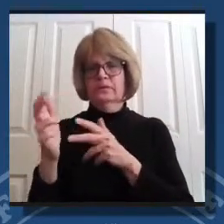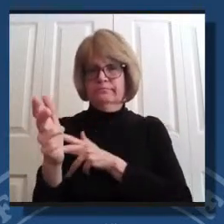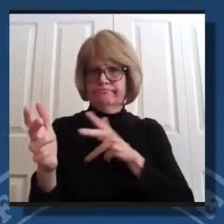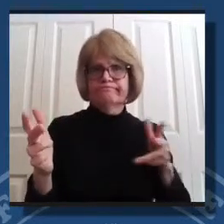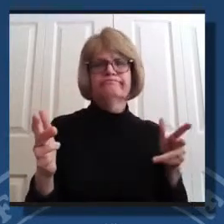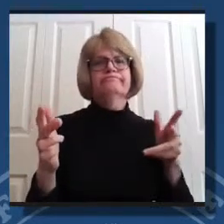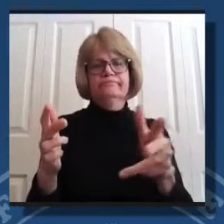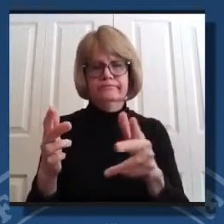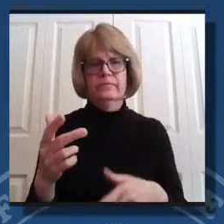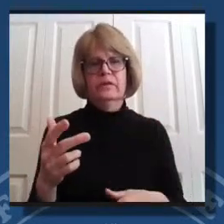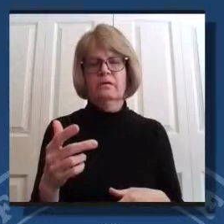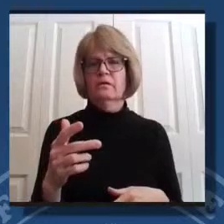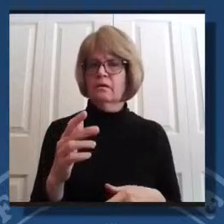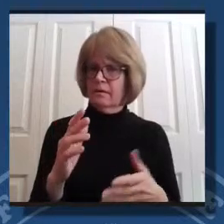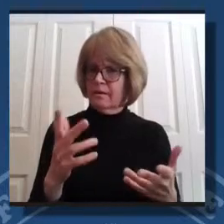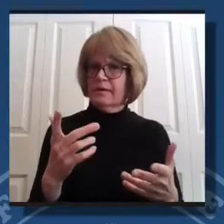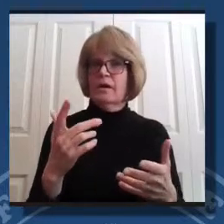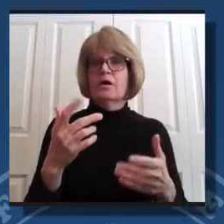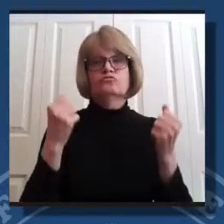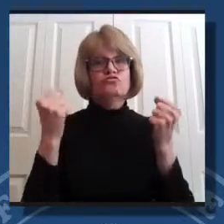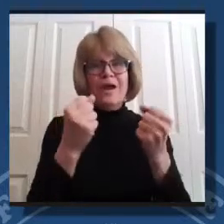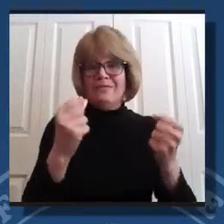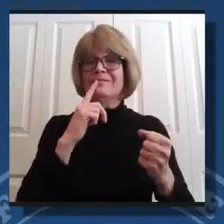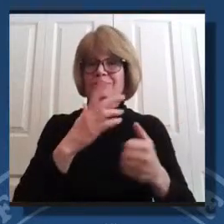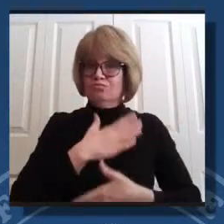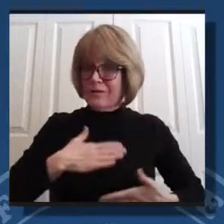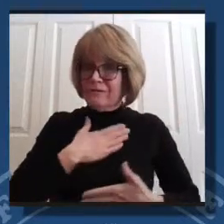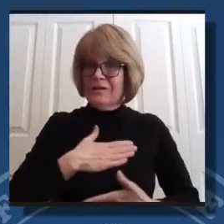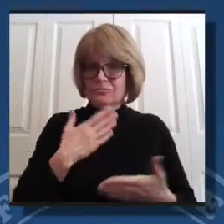drivers to the gravity and privilege of driving on our roadways.